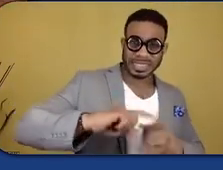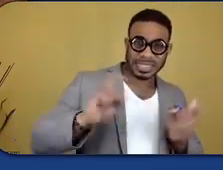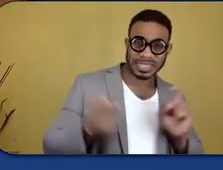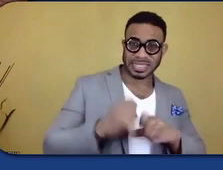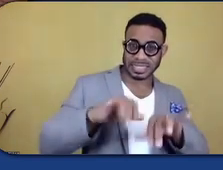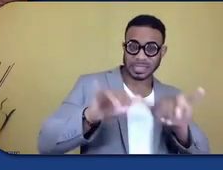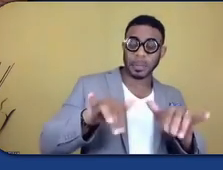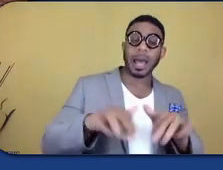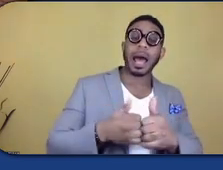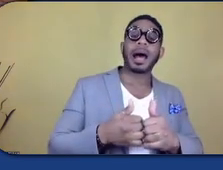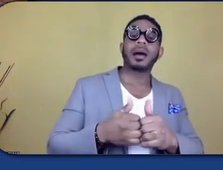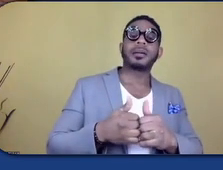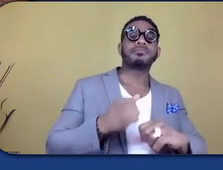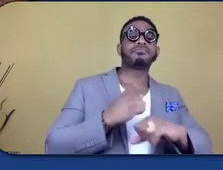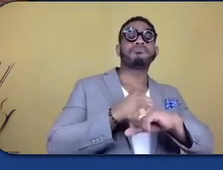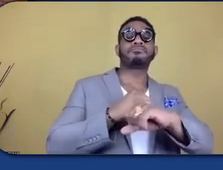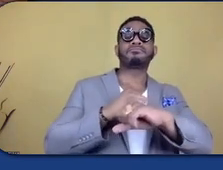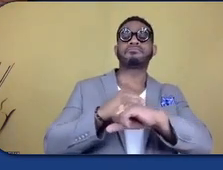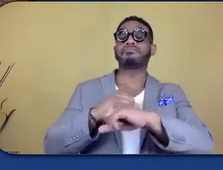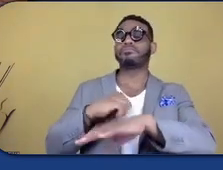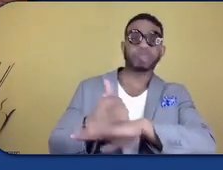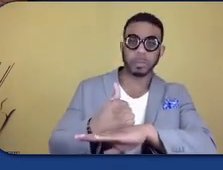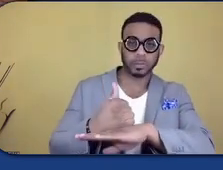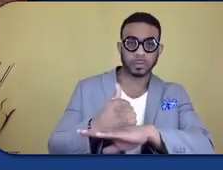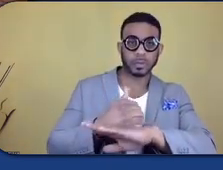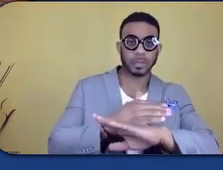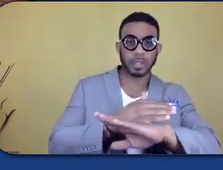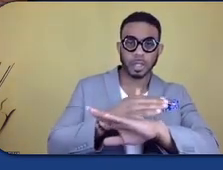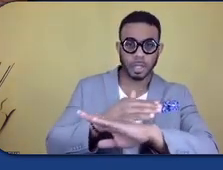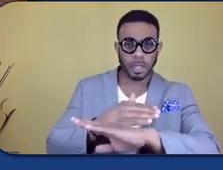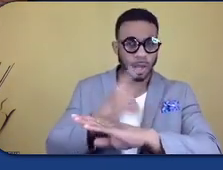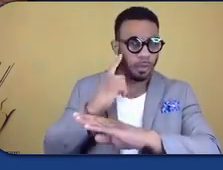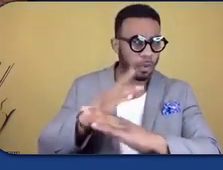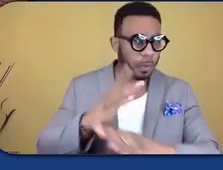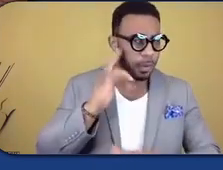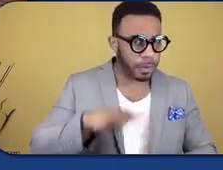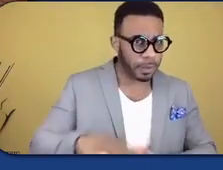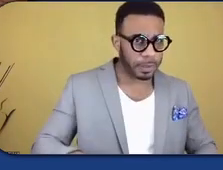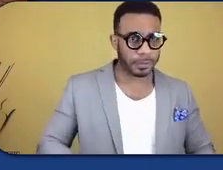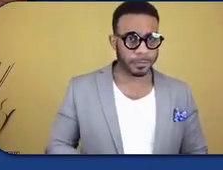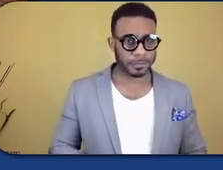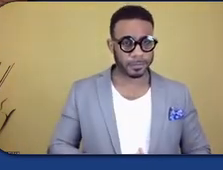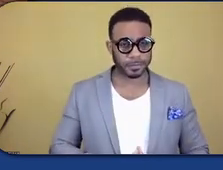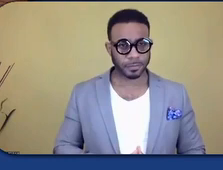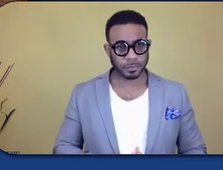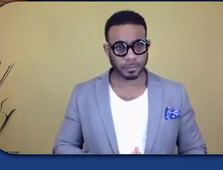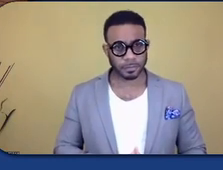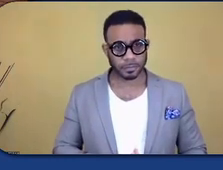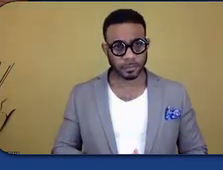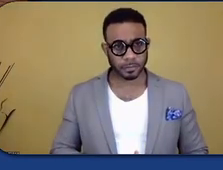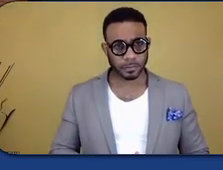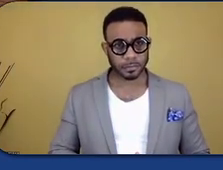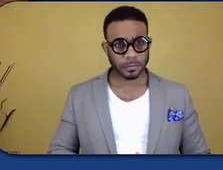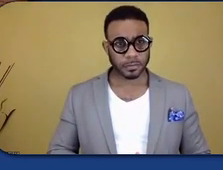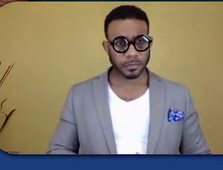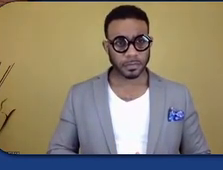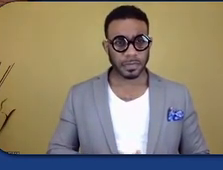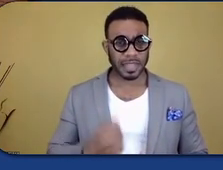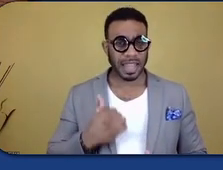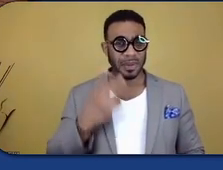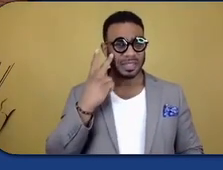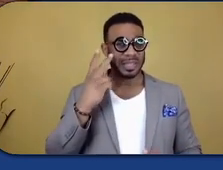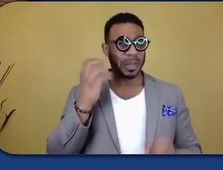can take us up to the end of the year. So we keep on adding to make stronger. When I get little money, I have to add it